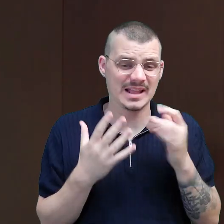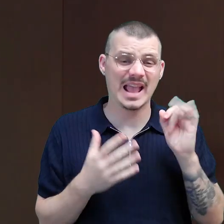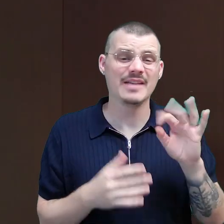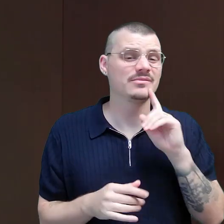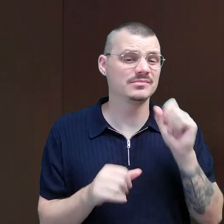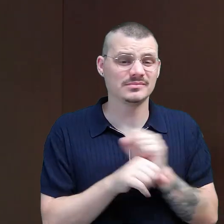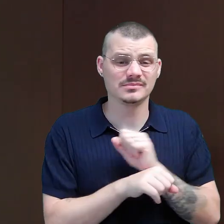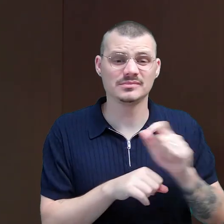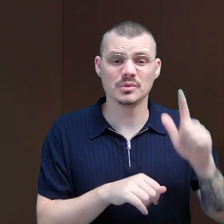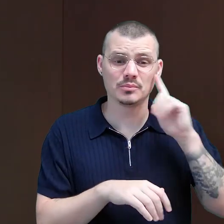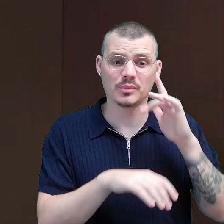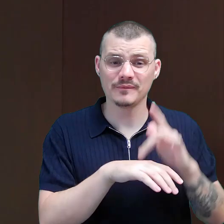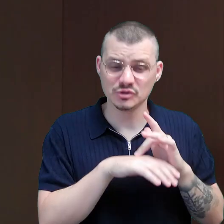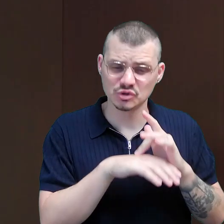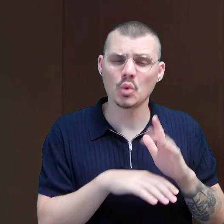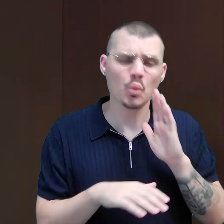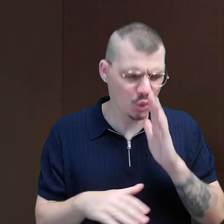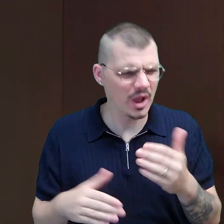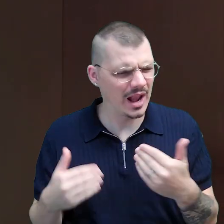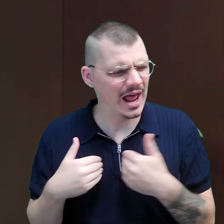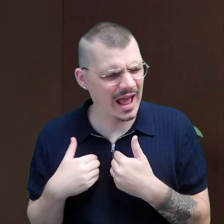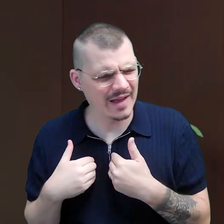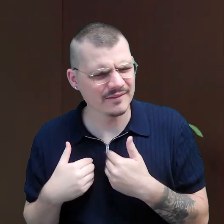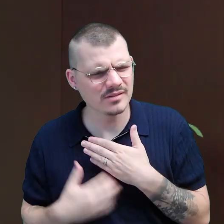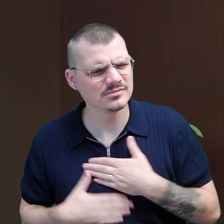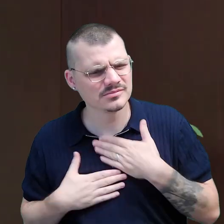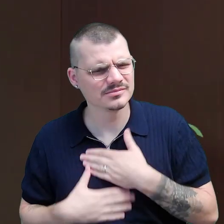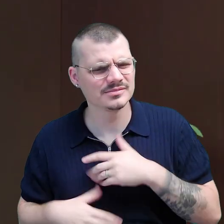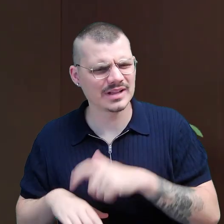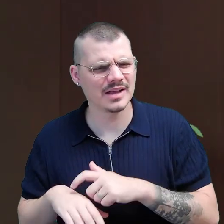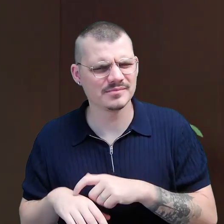was a perversion, he'd be having a good time, but he wasn't.